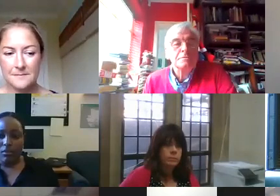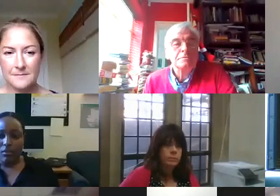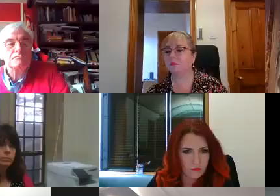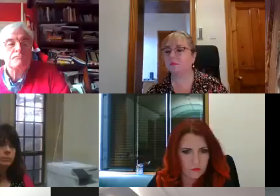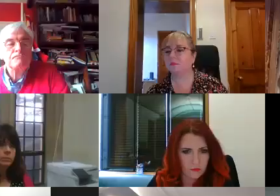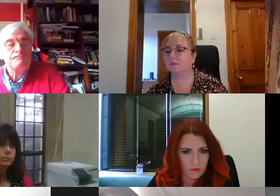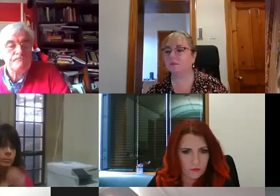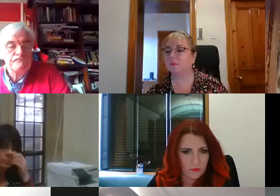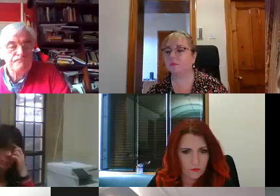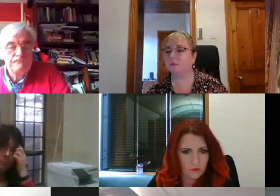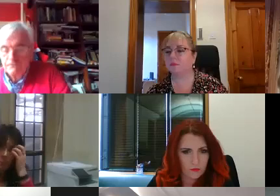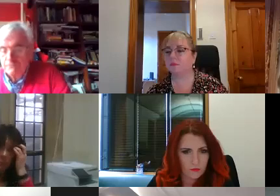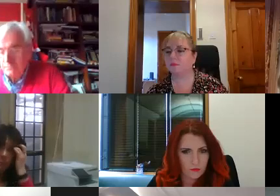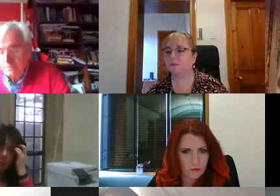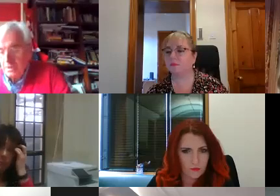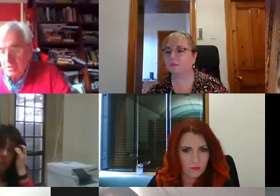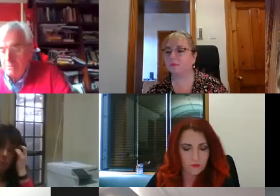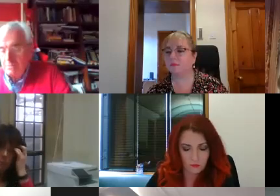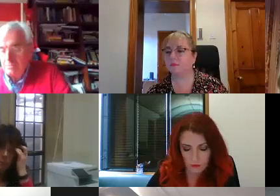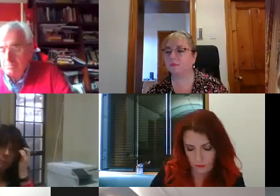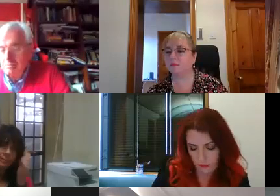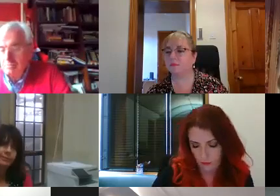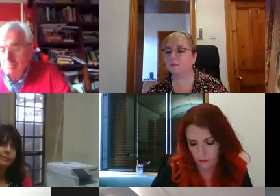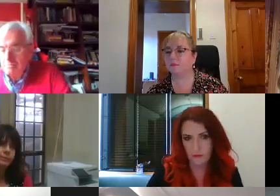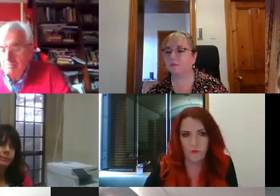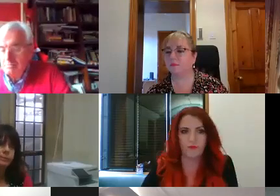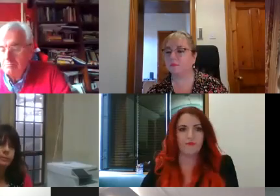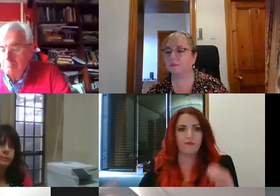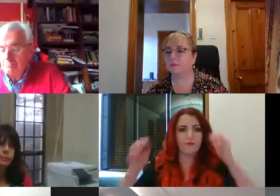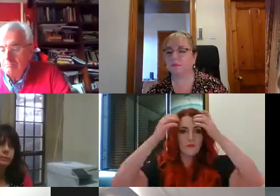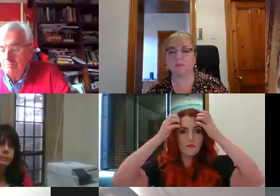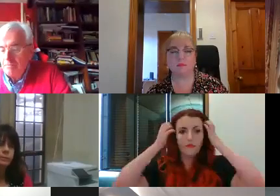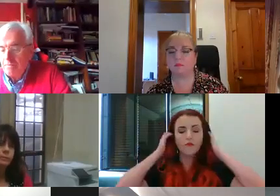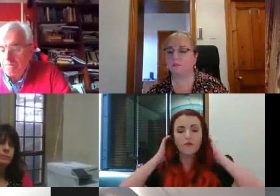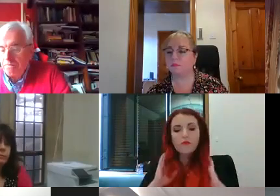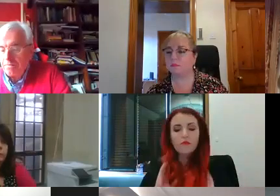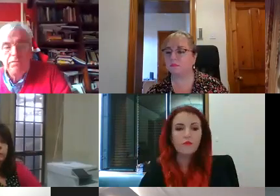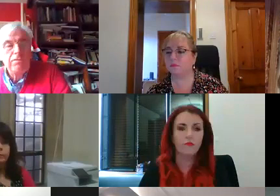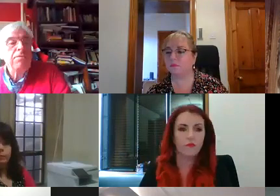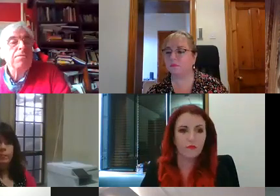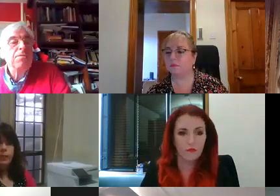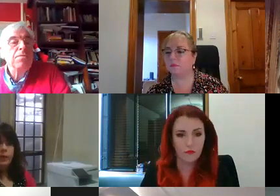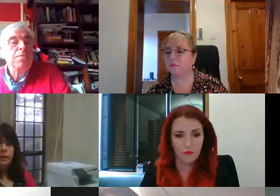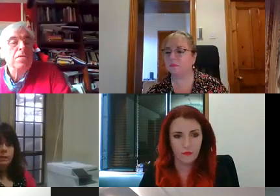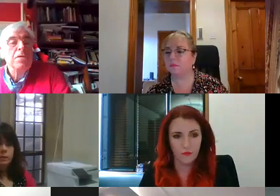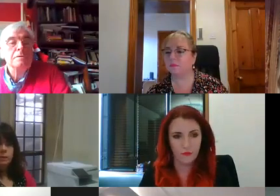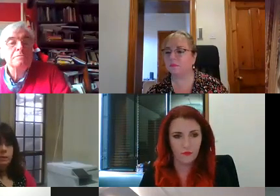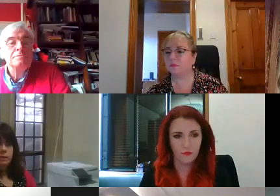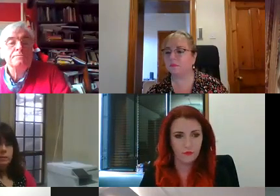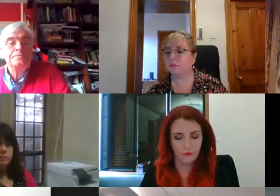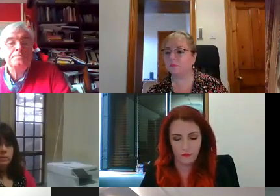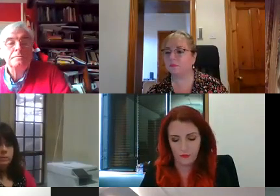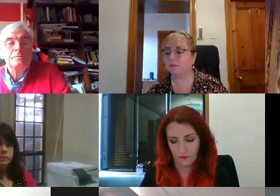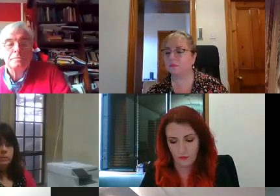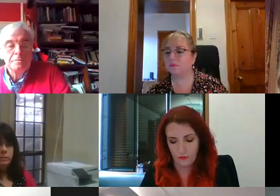Thank you very much, Chair, and thank you for the opportunity to speak today about our survey and our findings. For